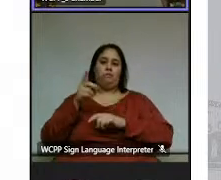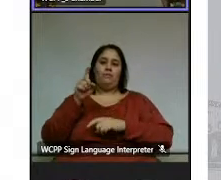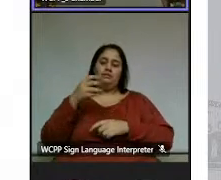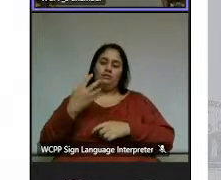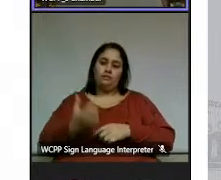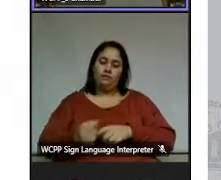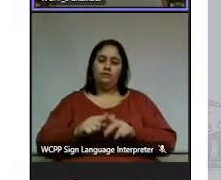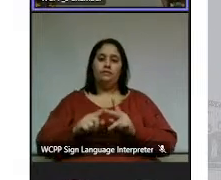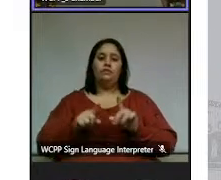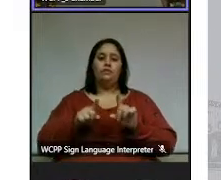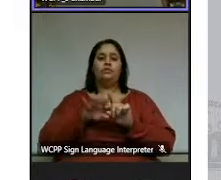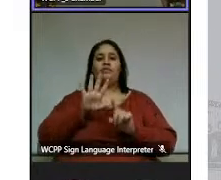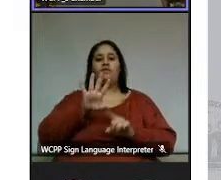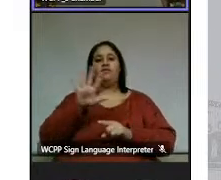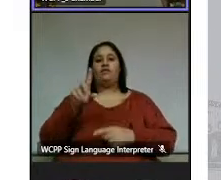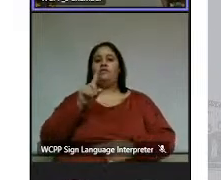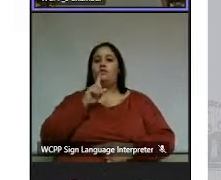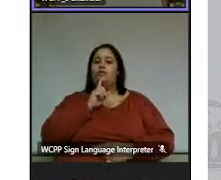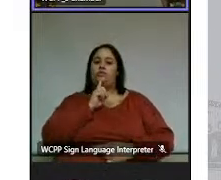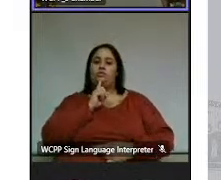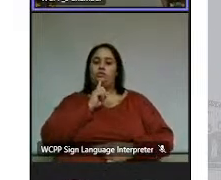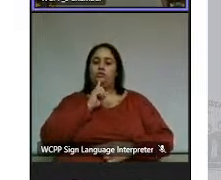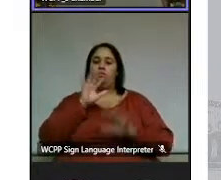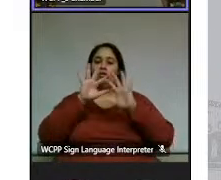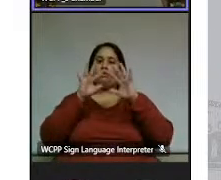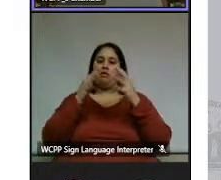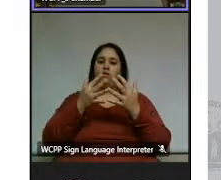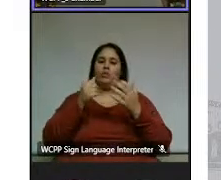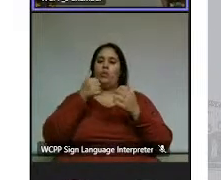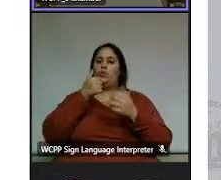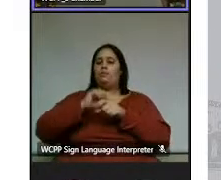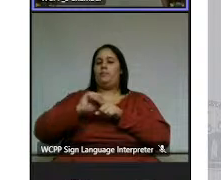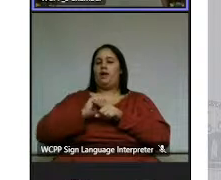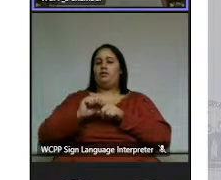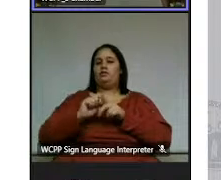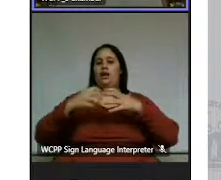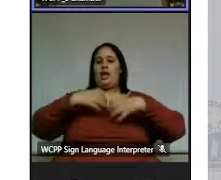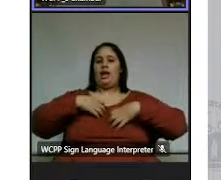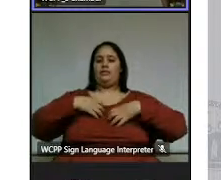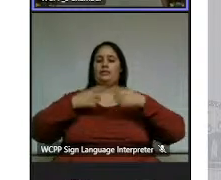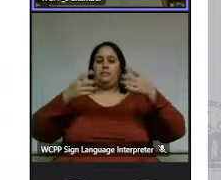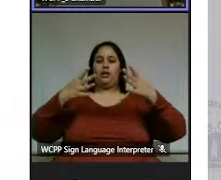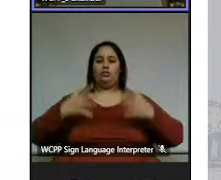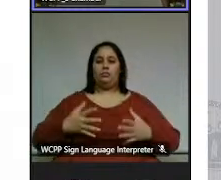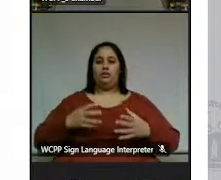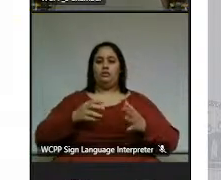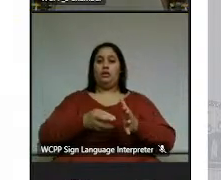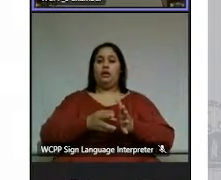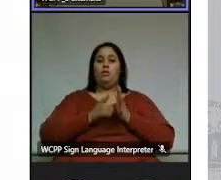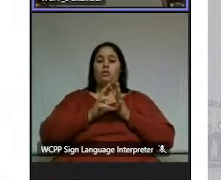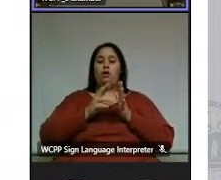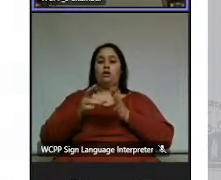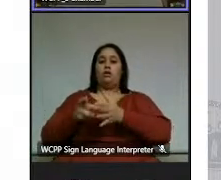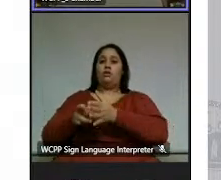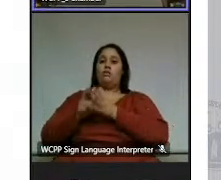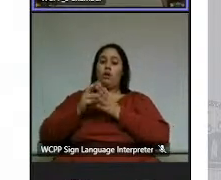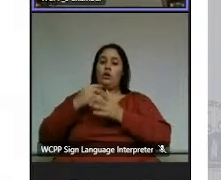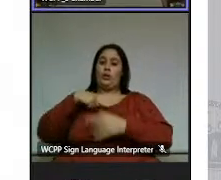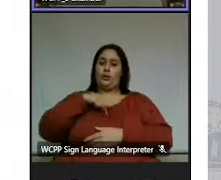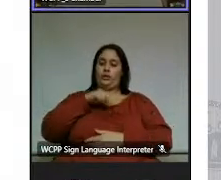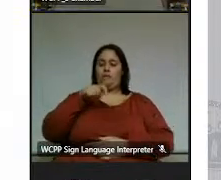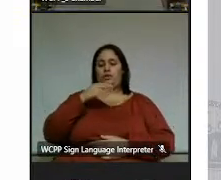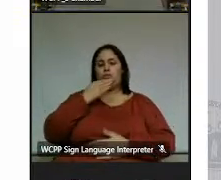ISO 55000, the global good practice in asset management, requires for us to